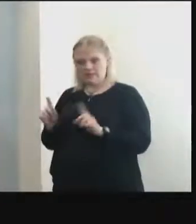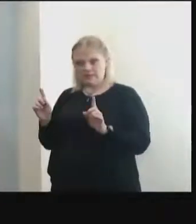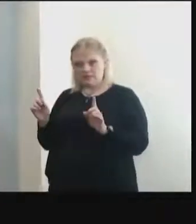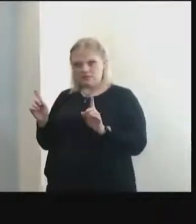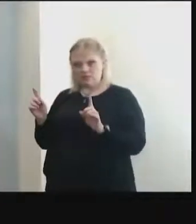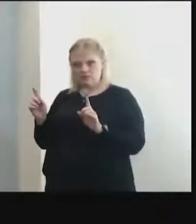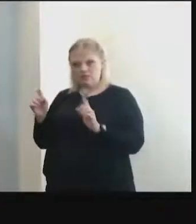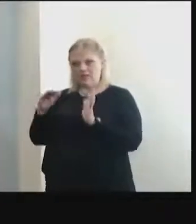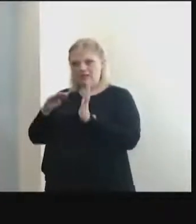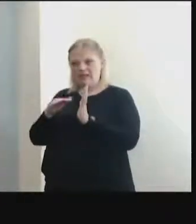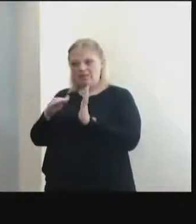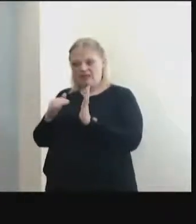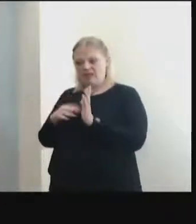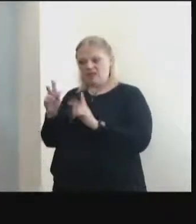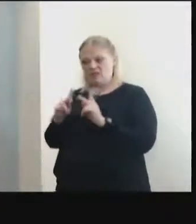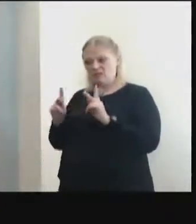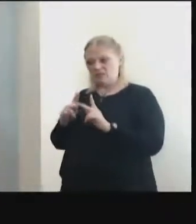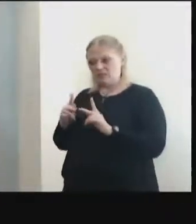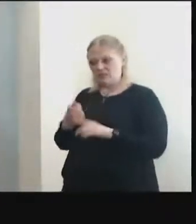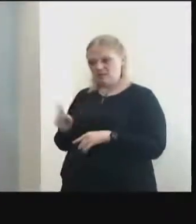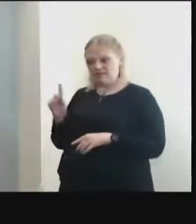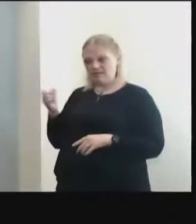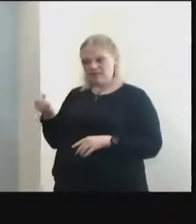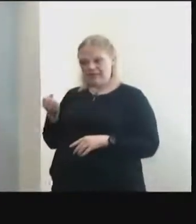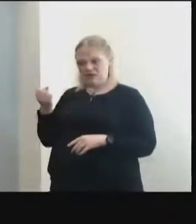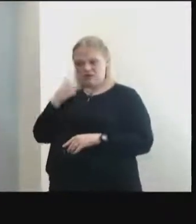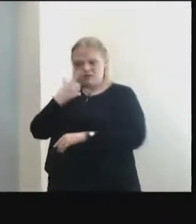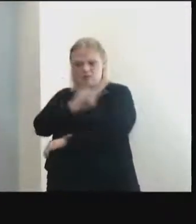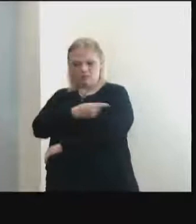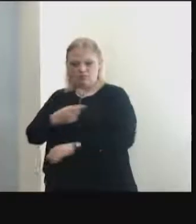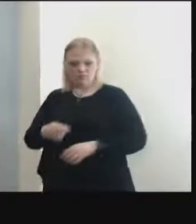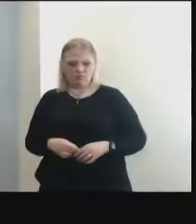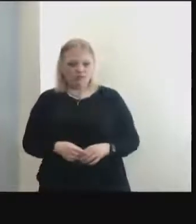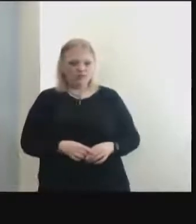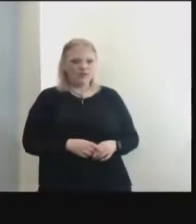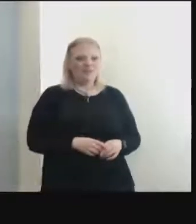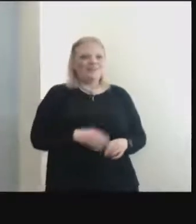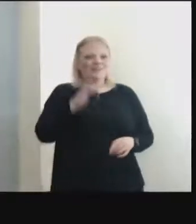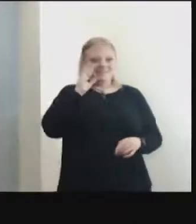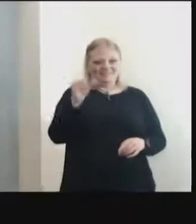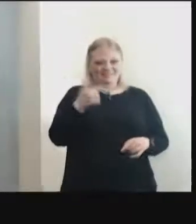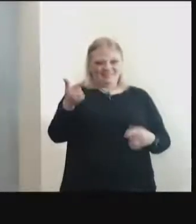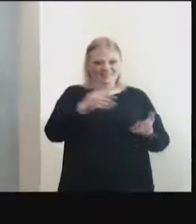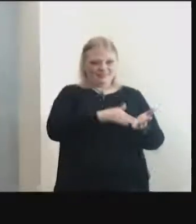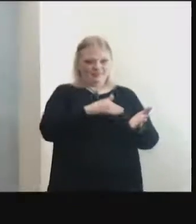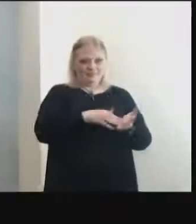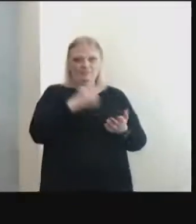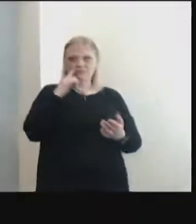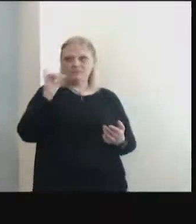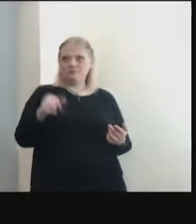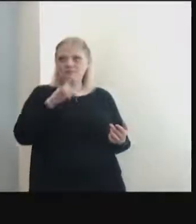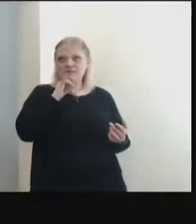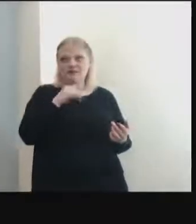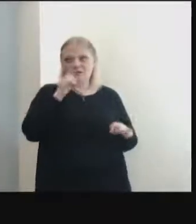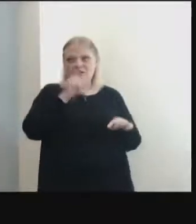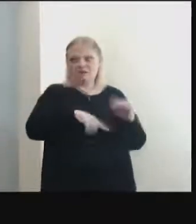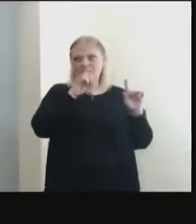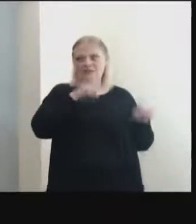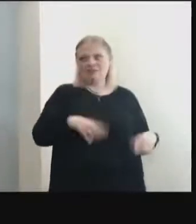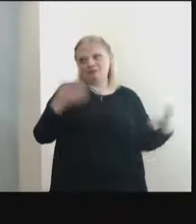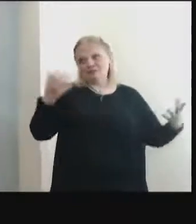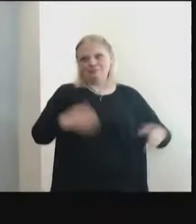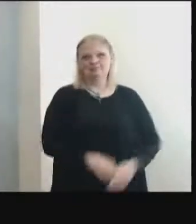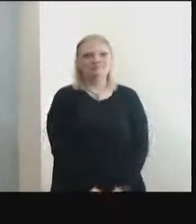the 1,000 people who came in last Saturday to be vaccinated? I'll turn it over to Dr. Burstein for that. I really can't answer